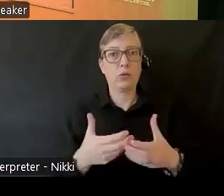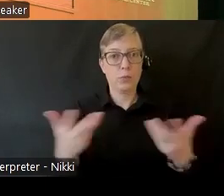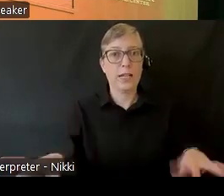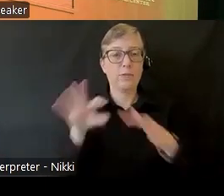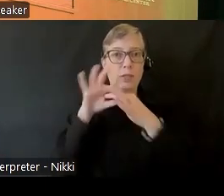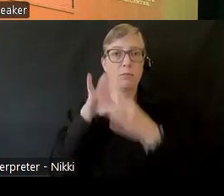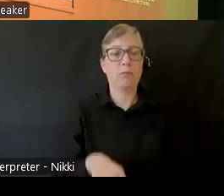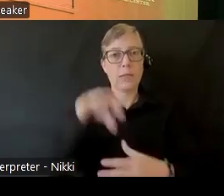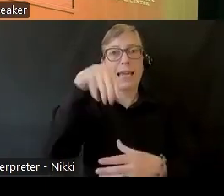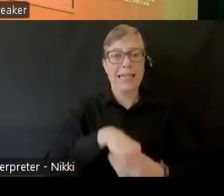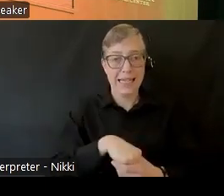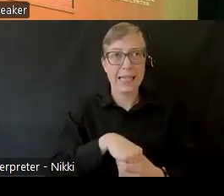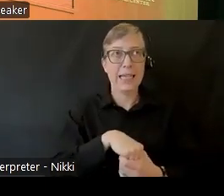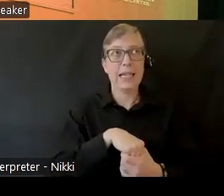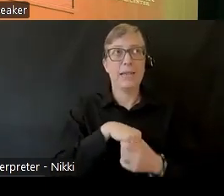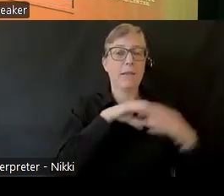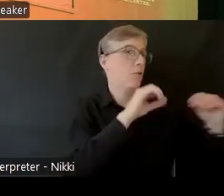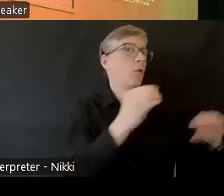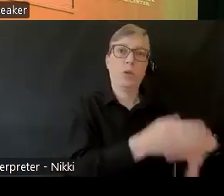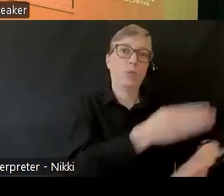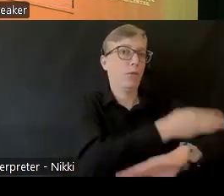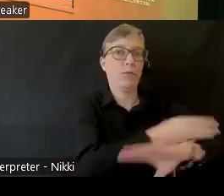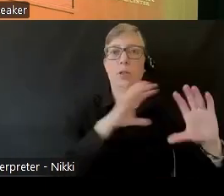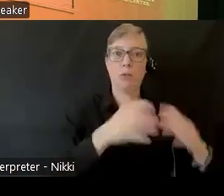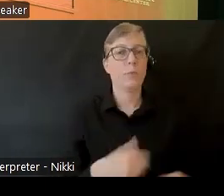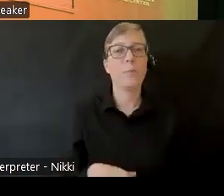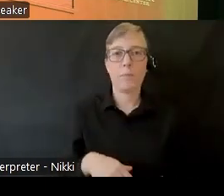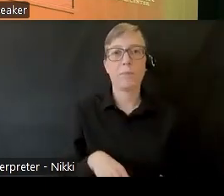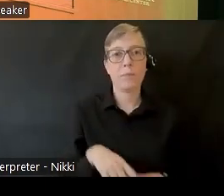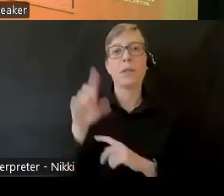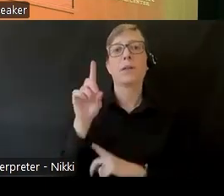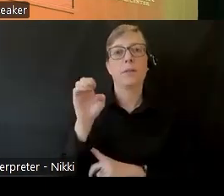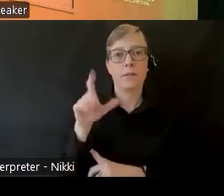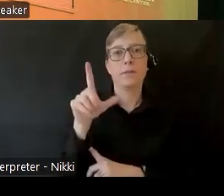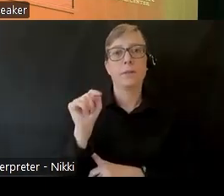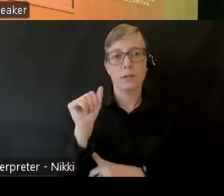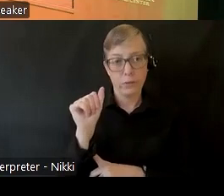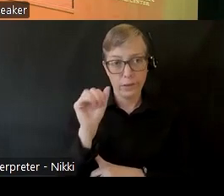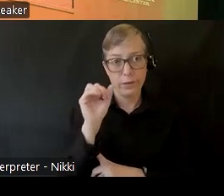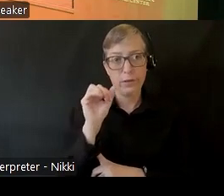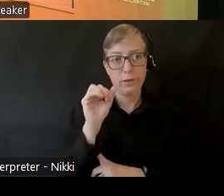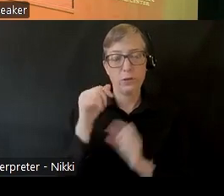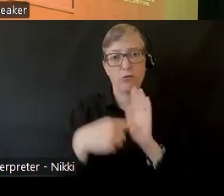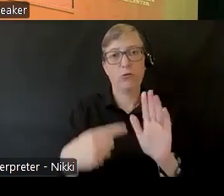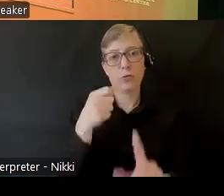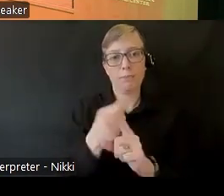in the no improvement group, right? So that delta is indicative of the impact, right?